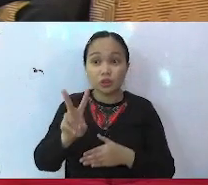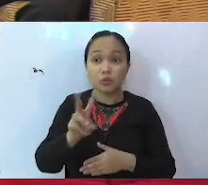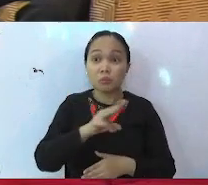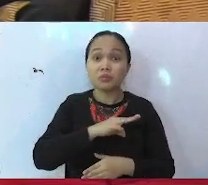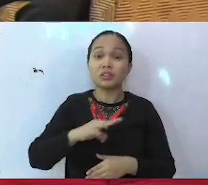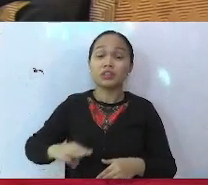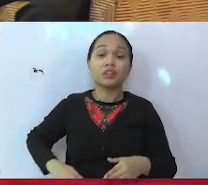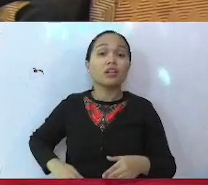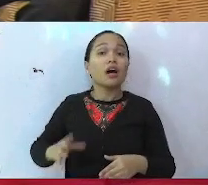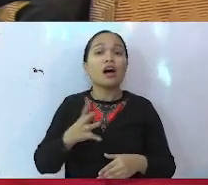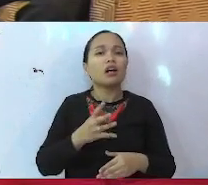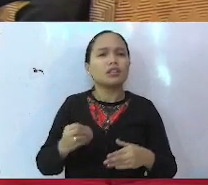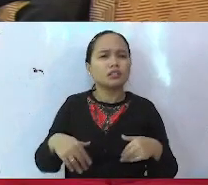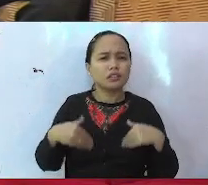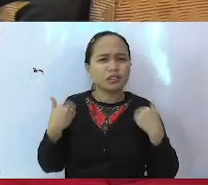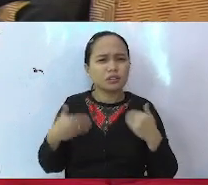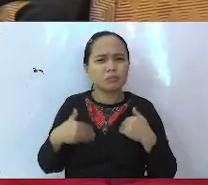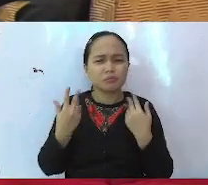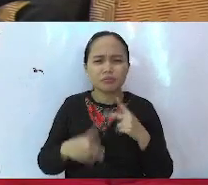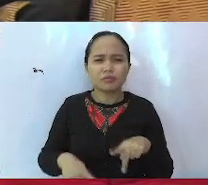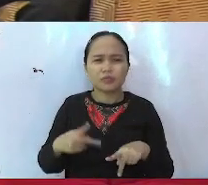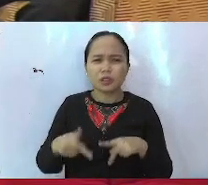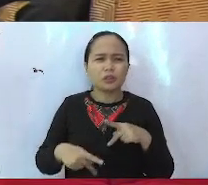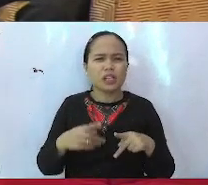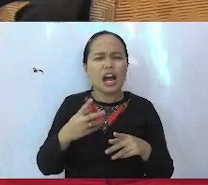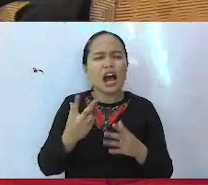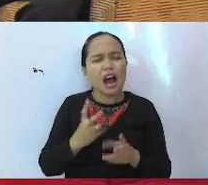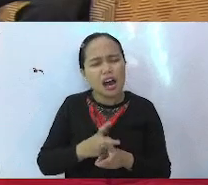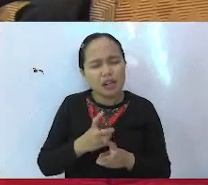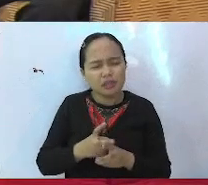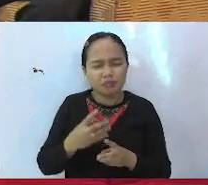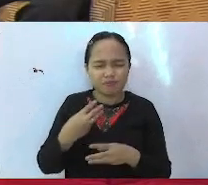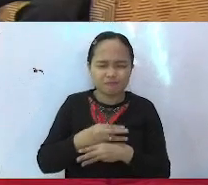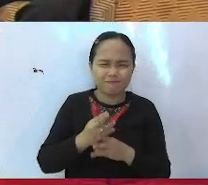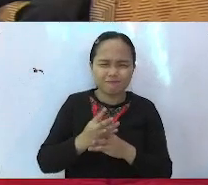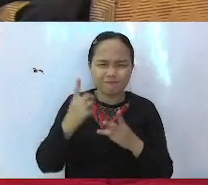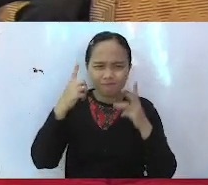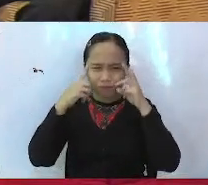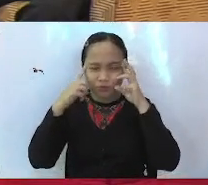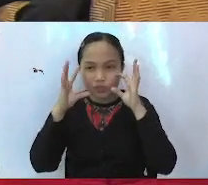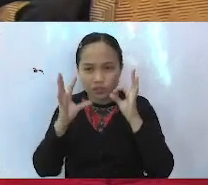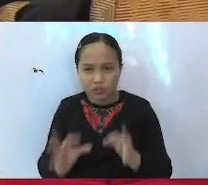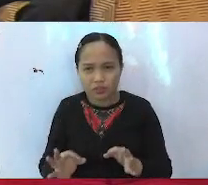young people, where you struggle is making a choice. Yeah. Making a choice